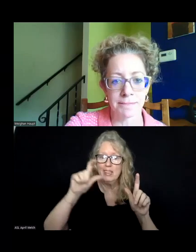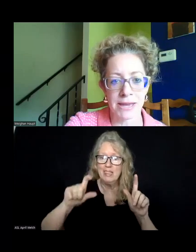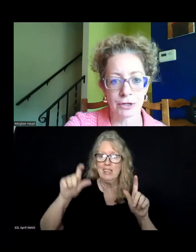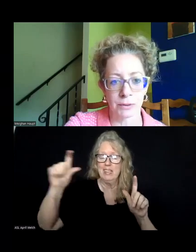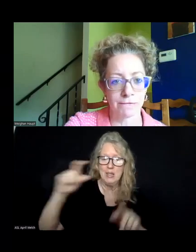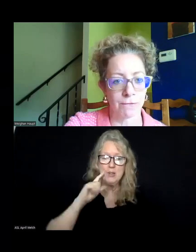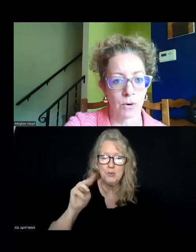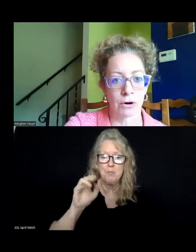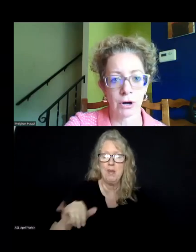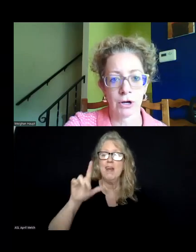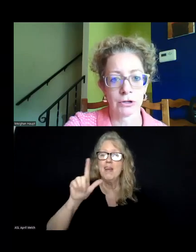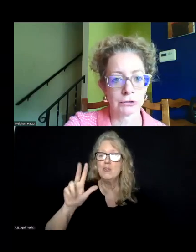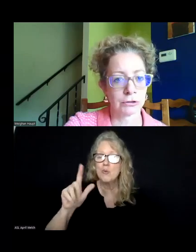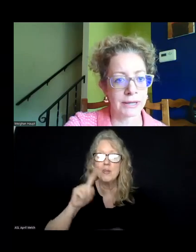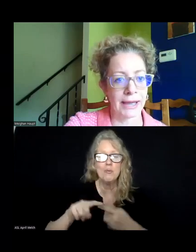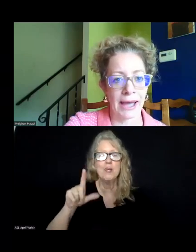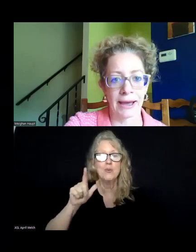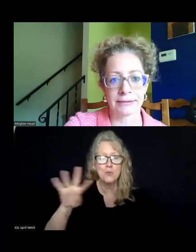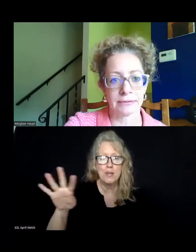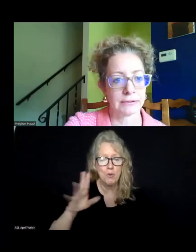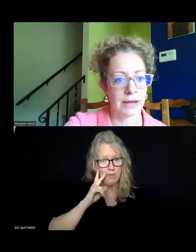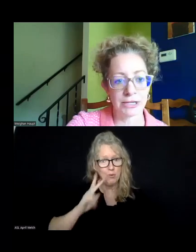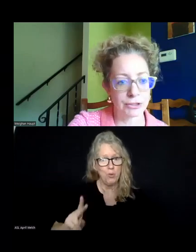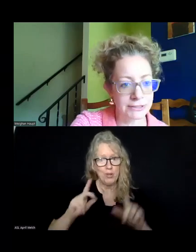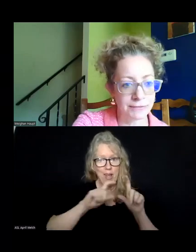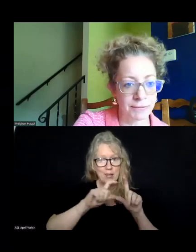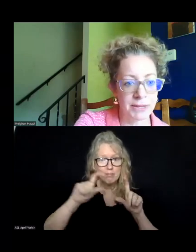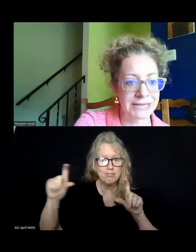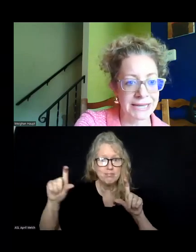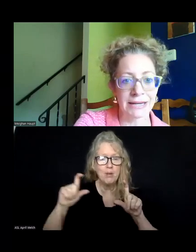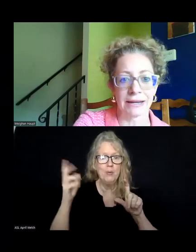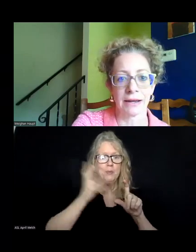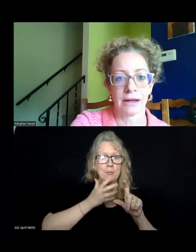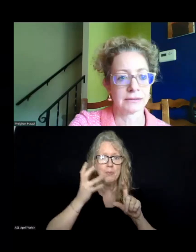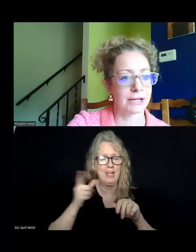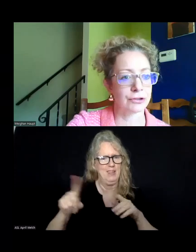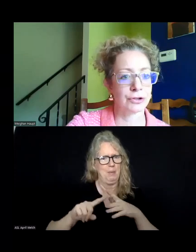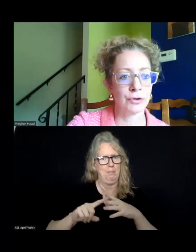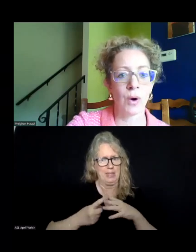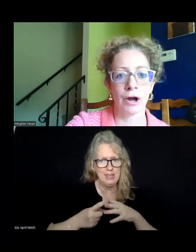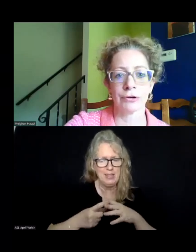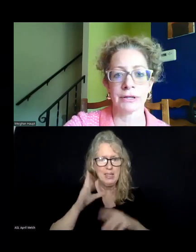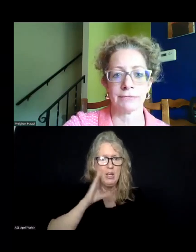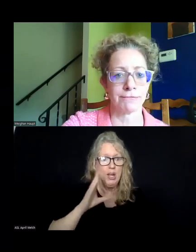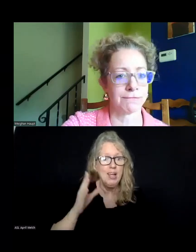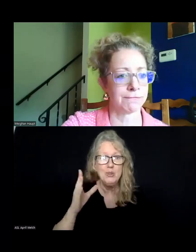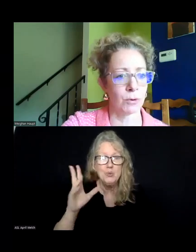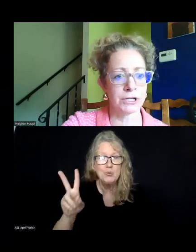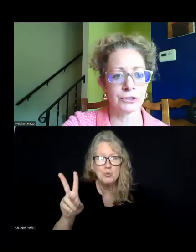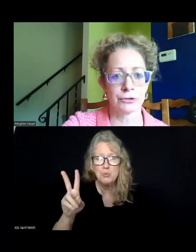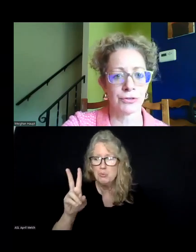23 to May 24, you're looking at, just even from the beginning, like